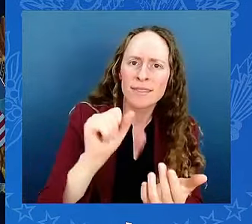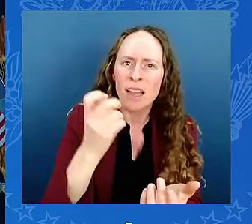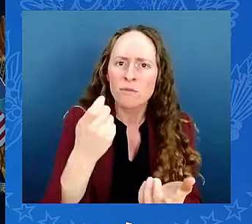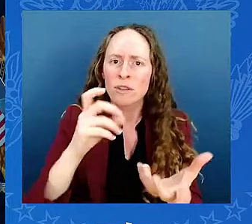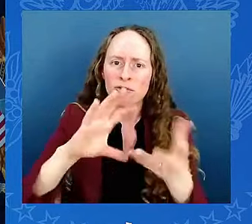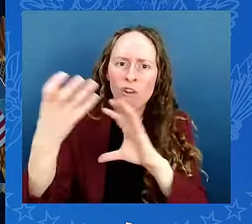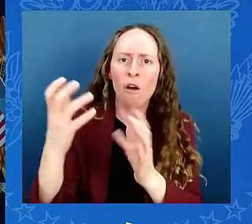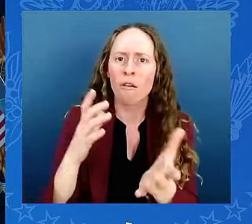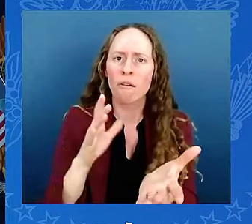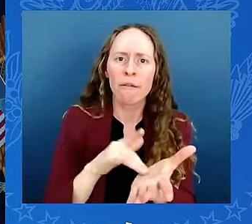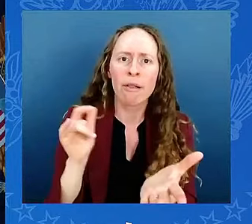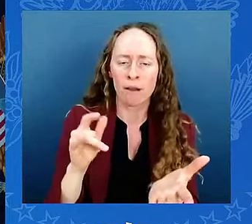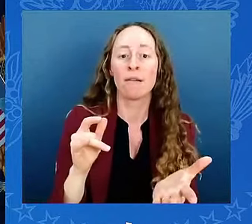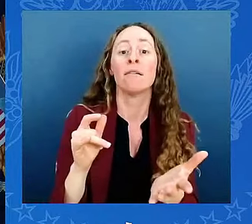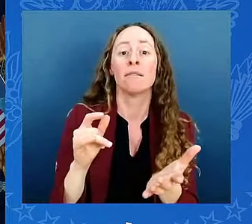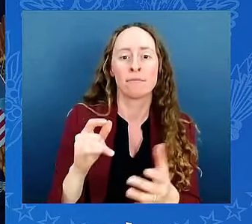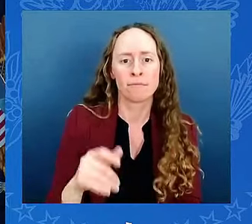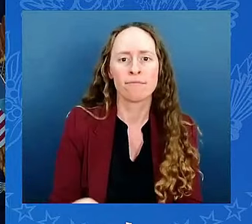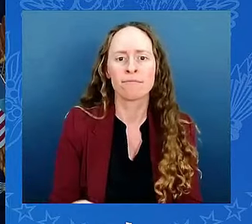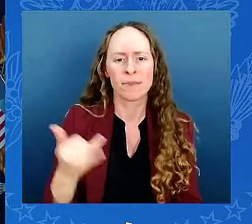violence,